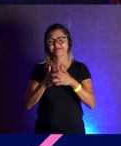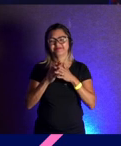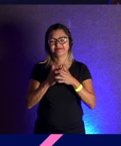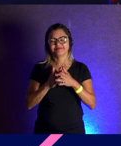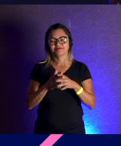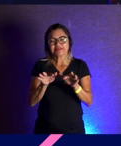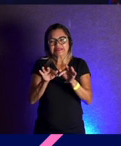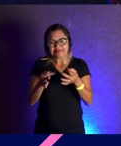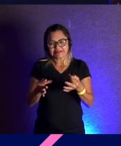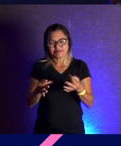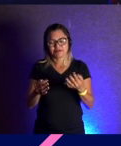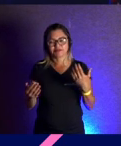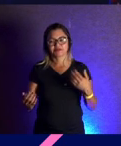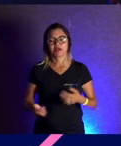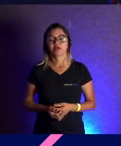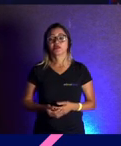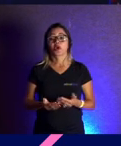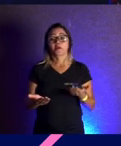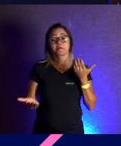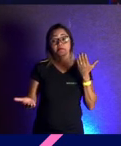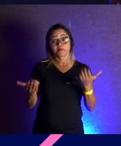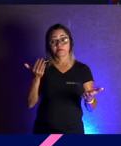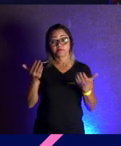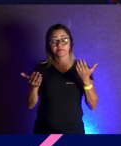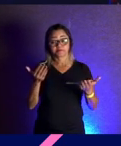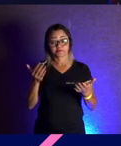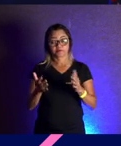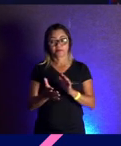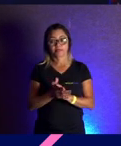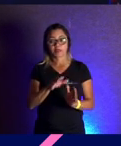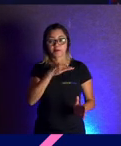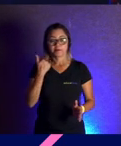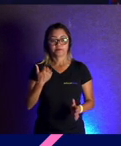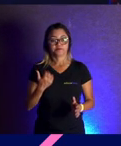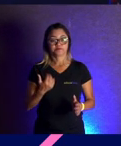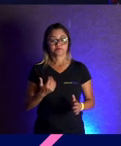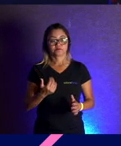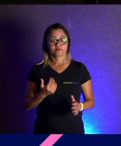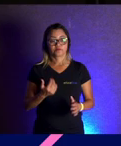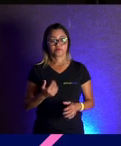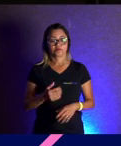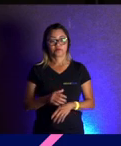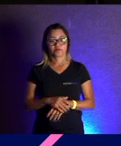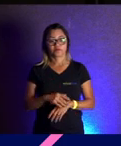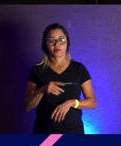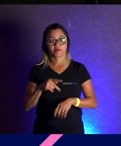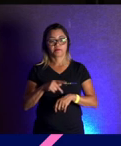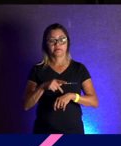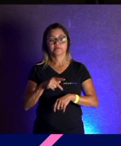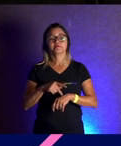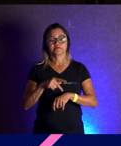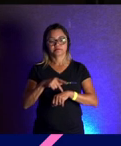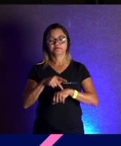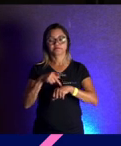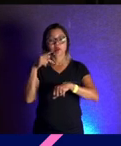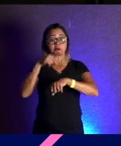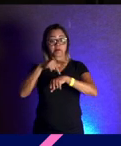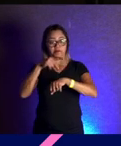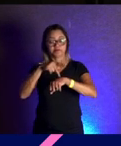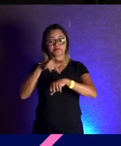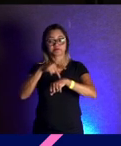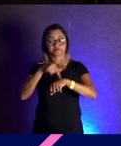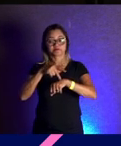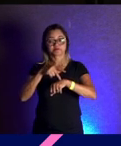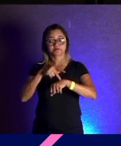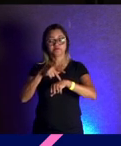So the probability that a death in this population N appears in the list A is the number of people in A divided by the